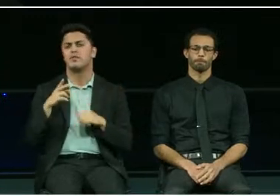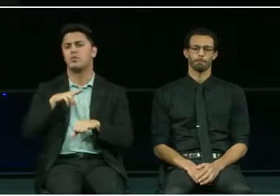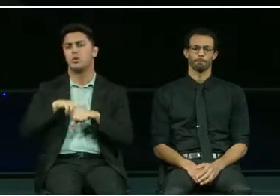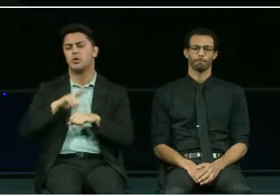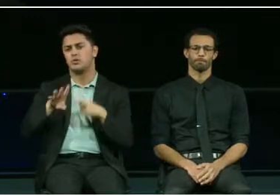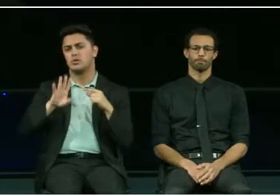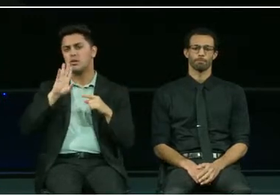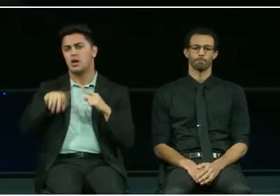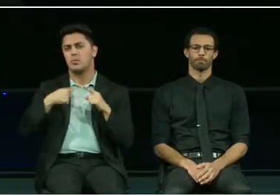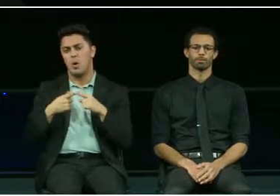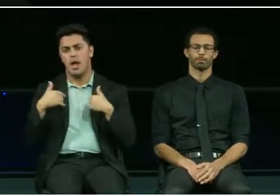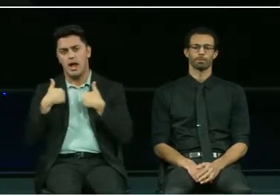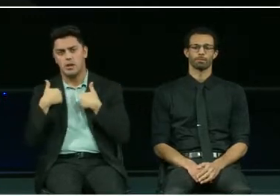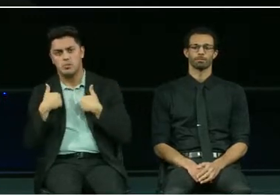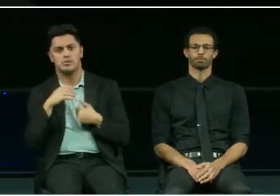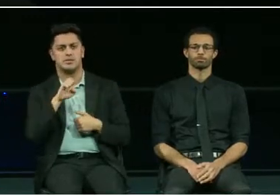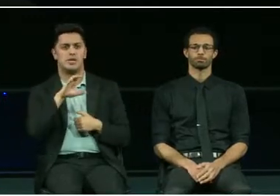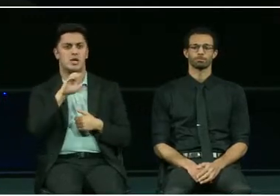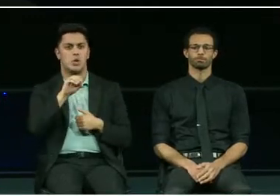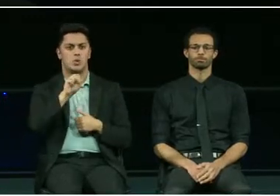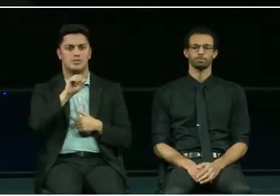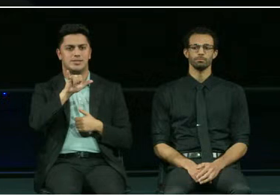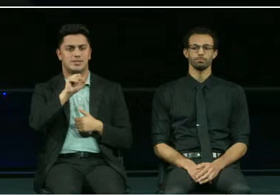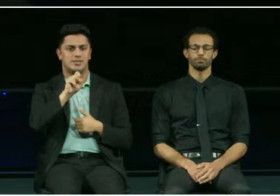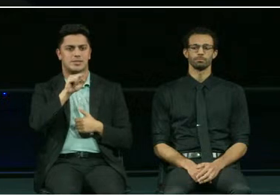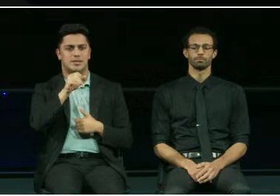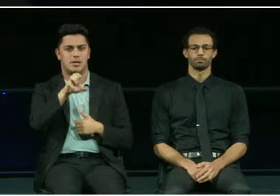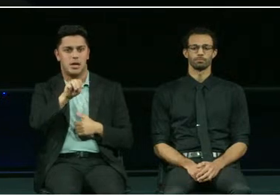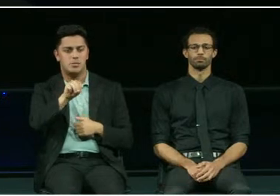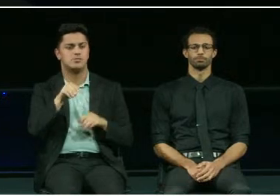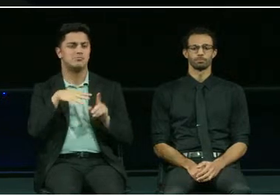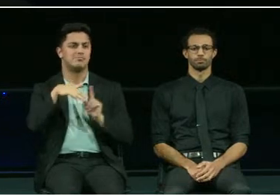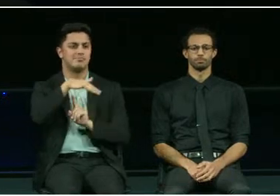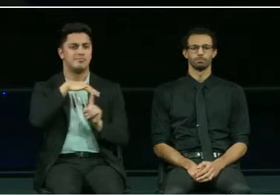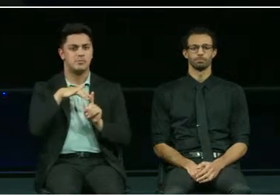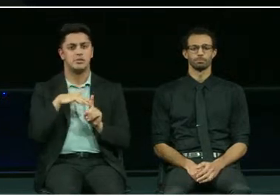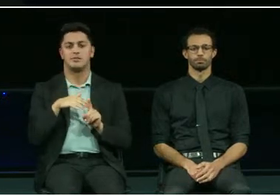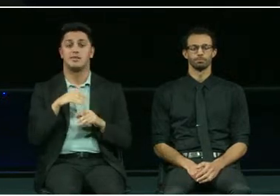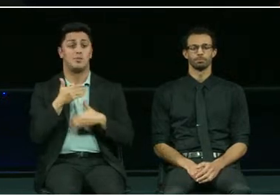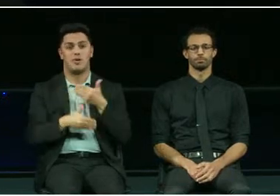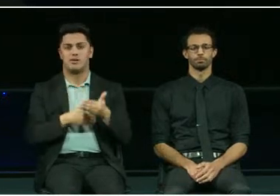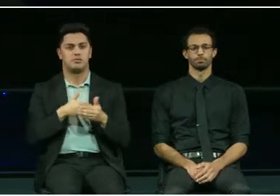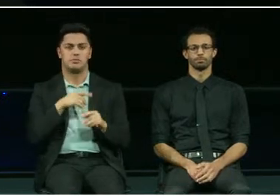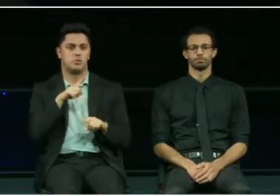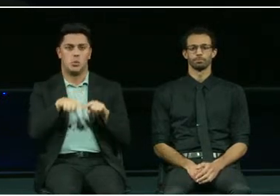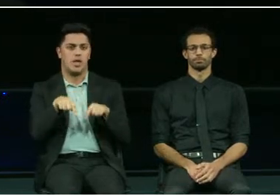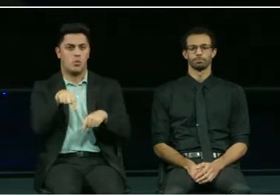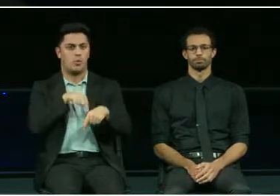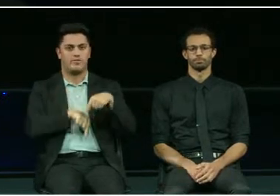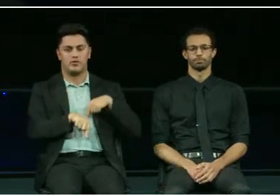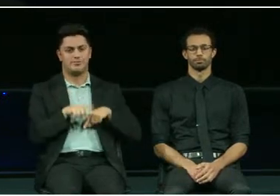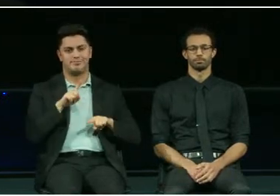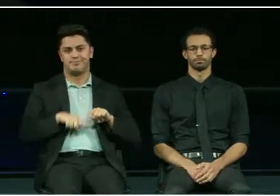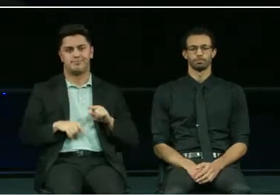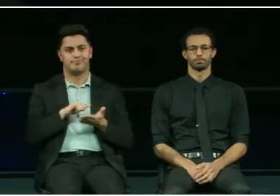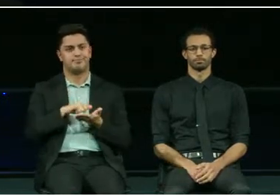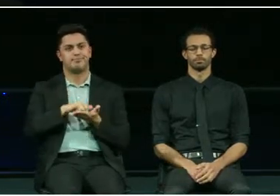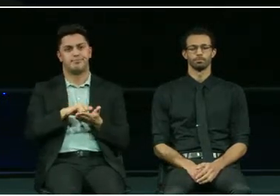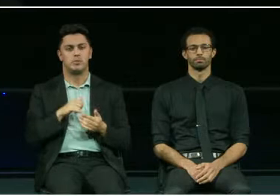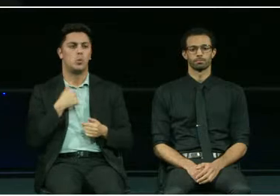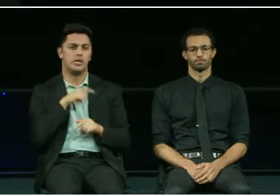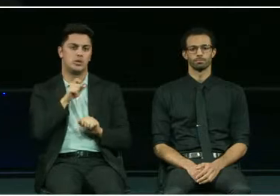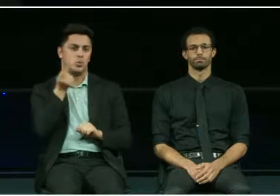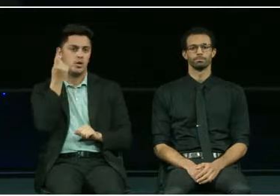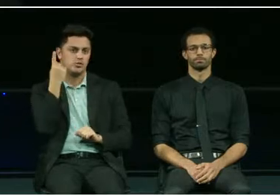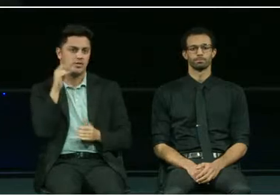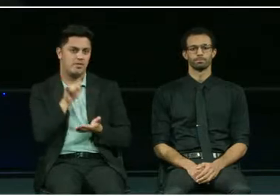when we talk about ecosystems, unfortunately, this process is irreversible, and we need to understand that, and we need